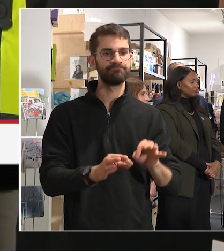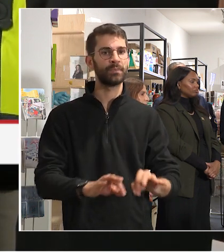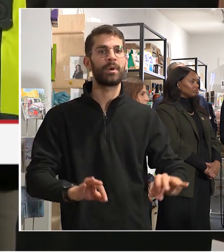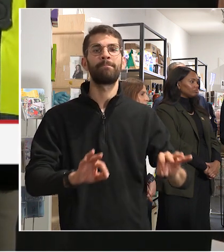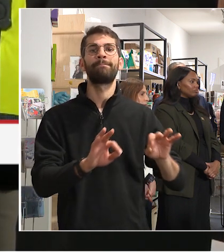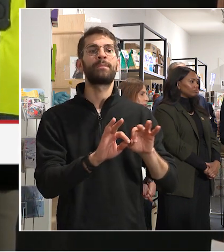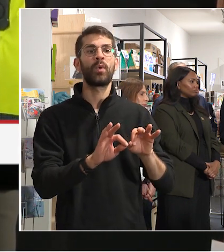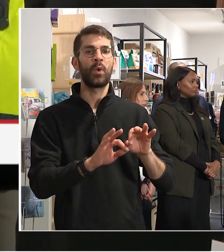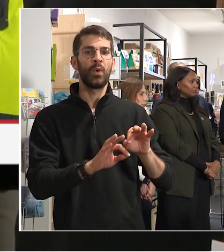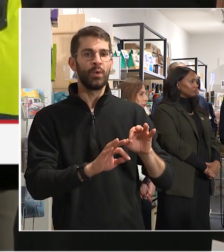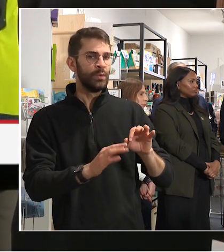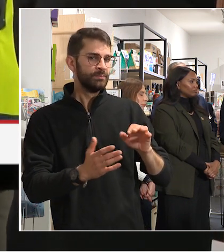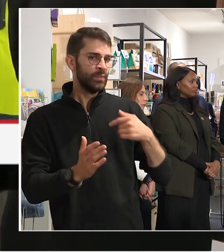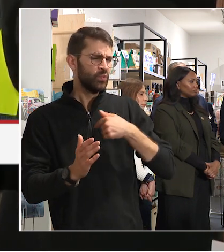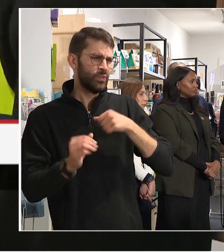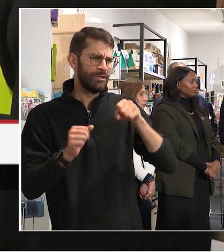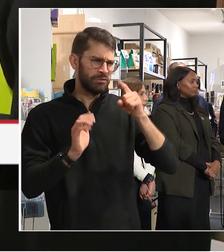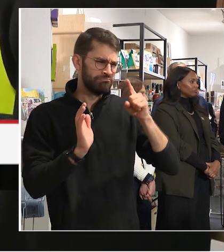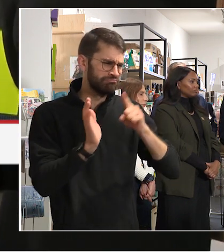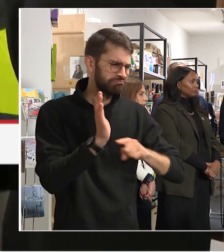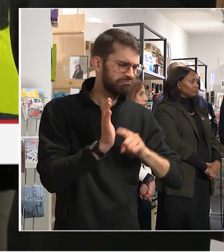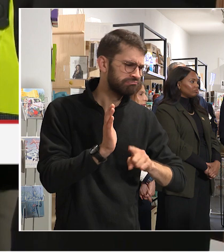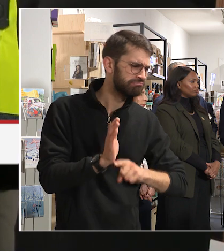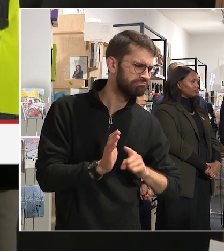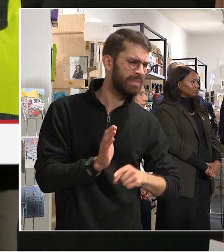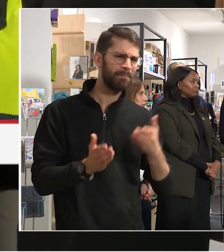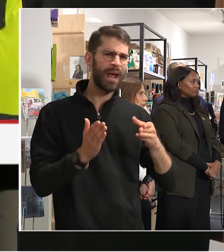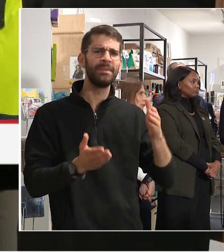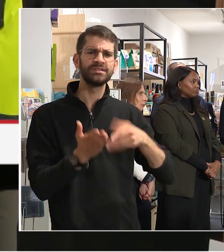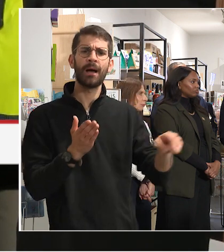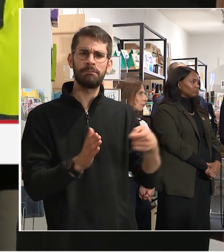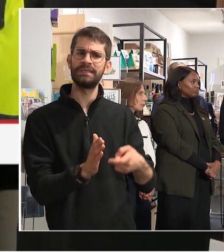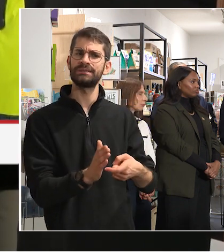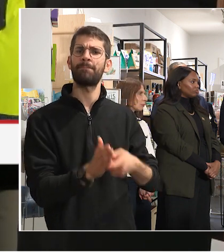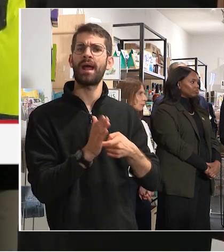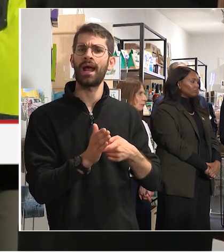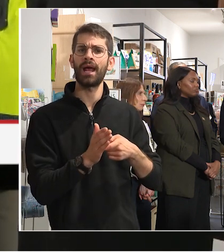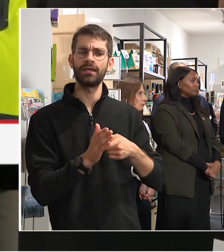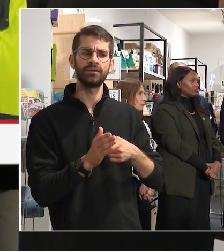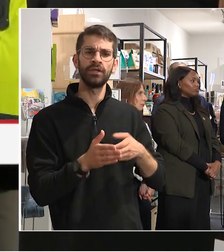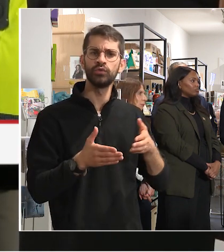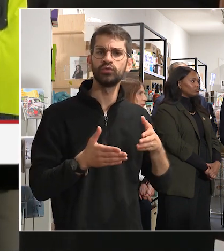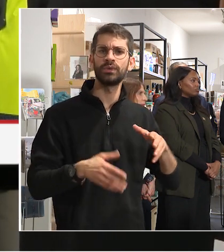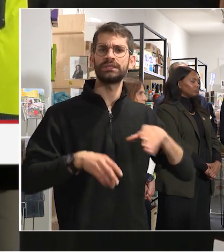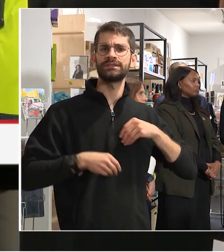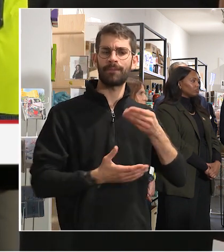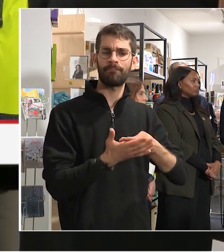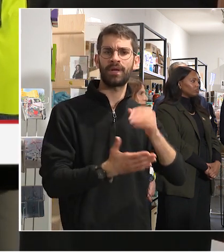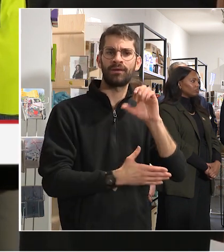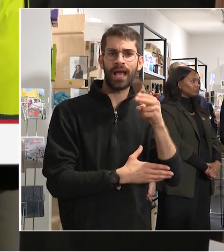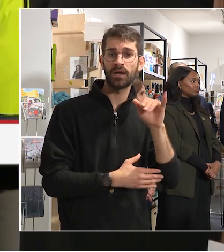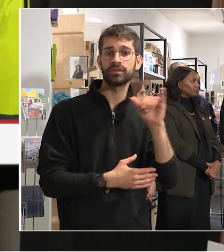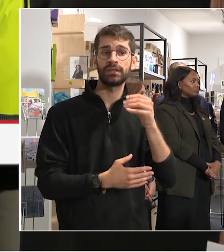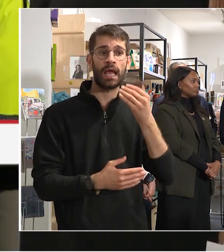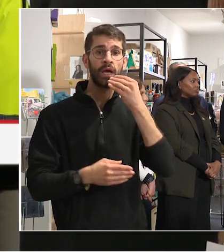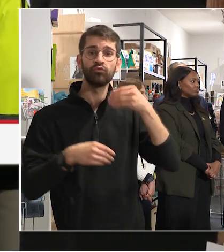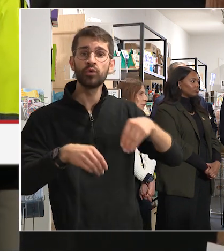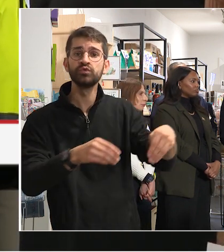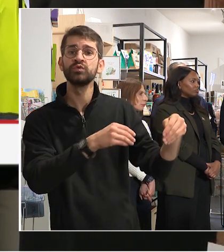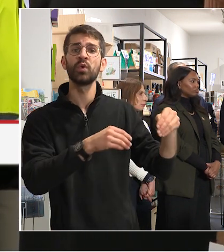I think we could look at saying have to be able to accept cash, like grocers and places that sell food.